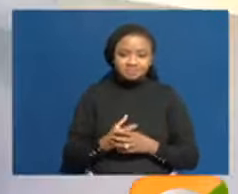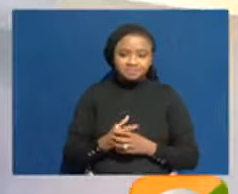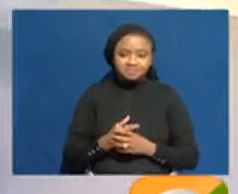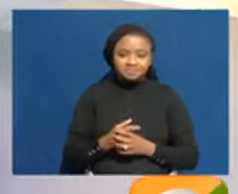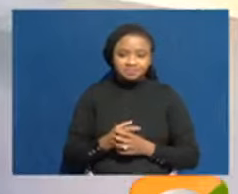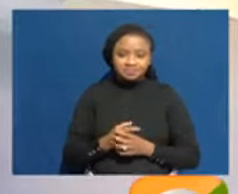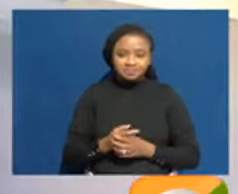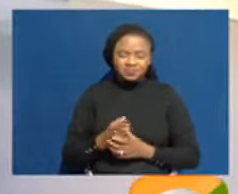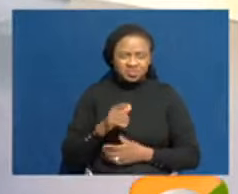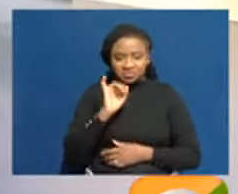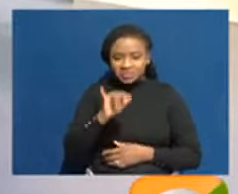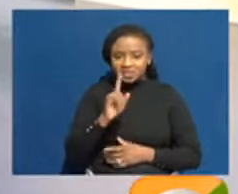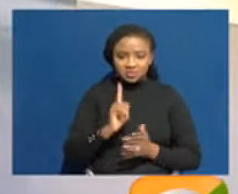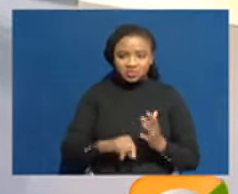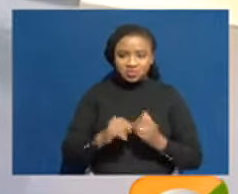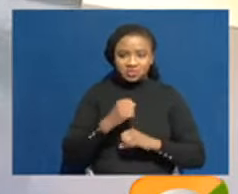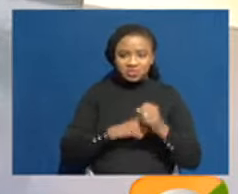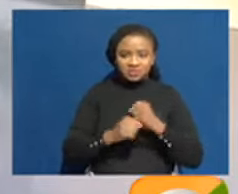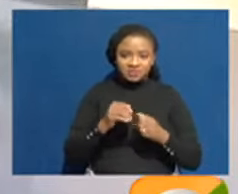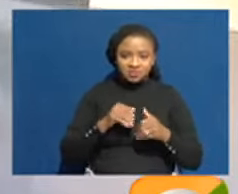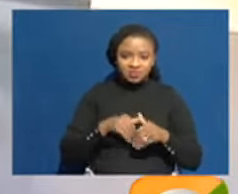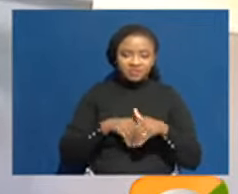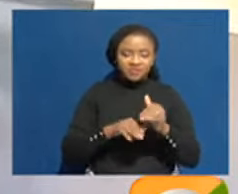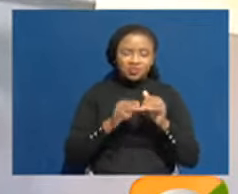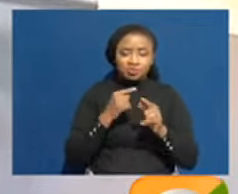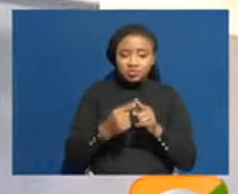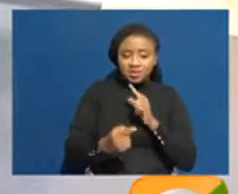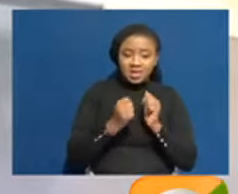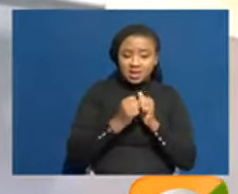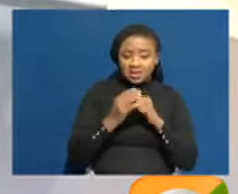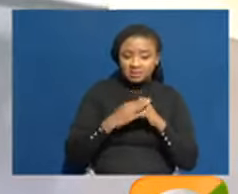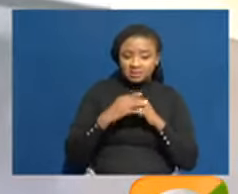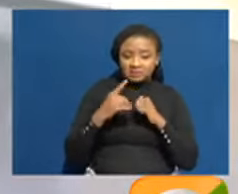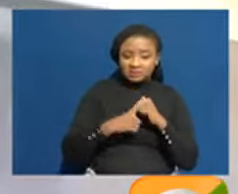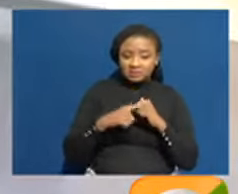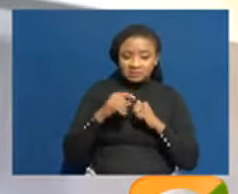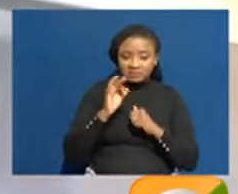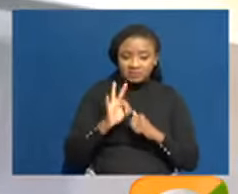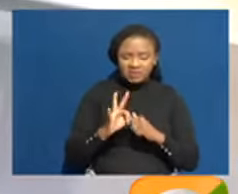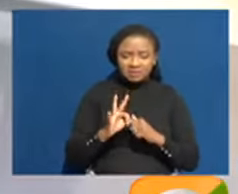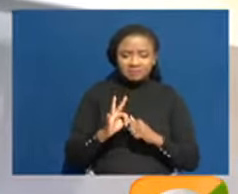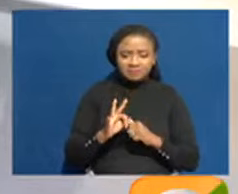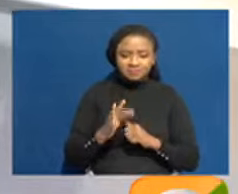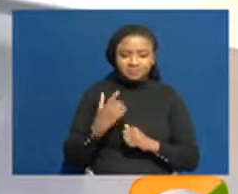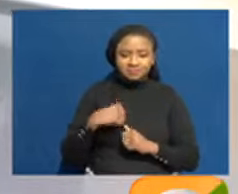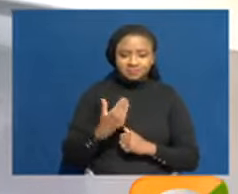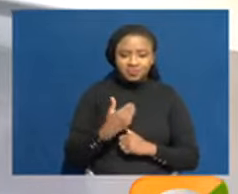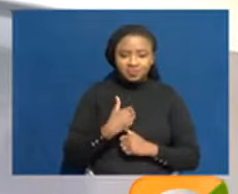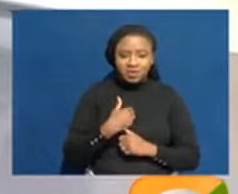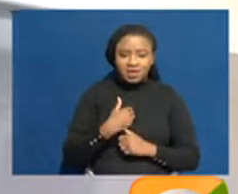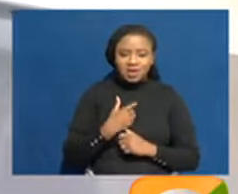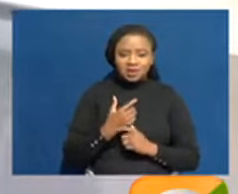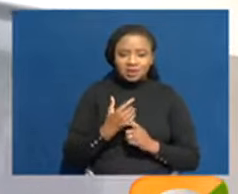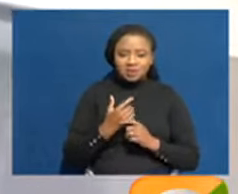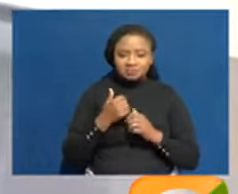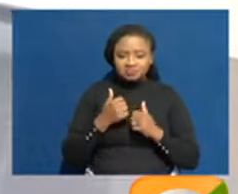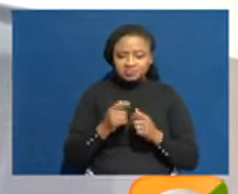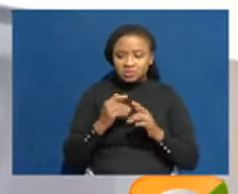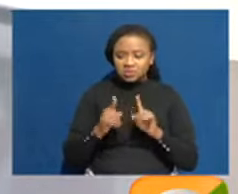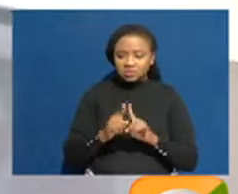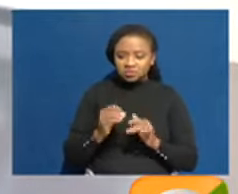exactly what they did. So in 1963, we had a federal setup, and immediately thereafter,